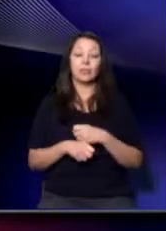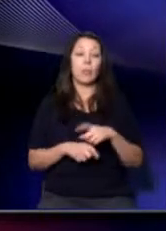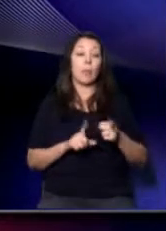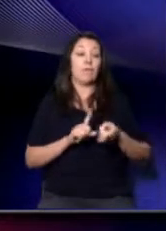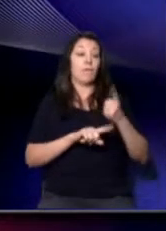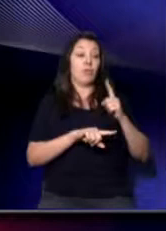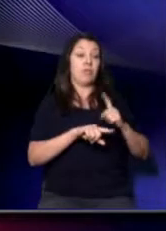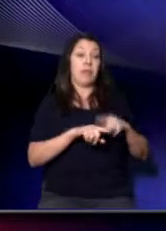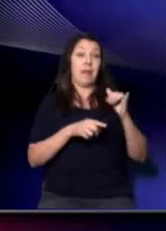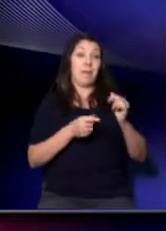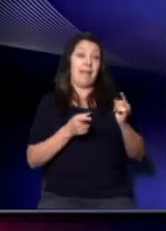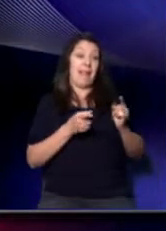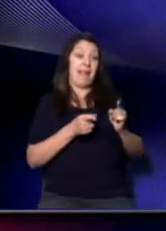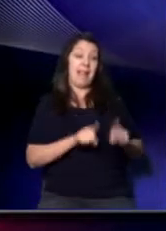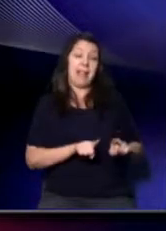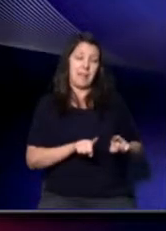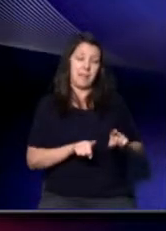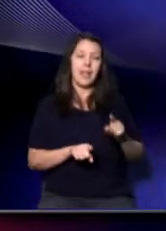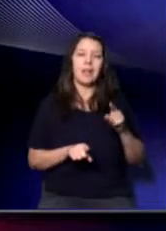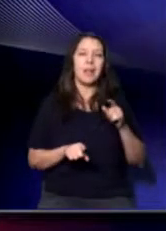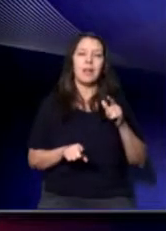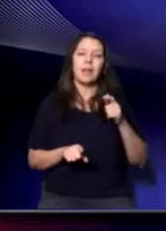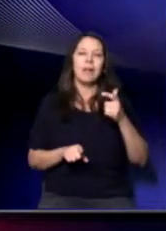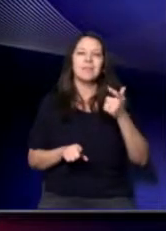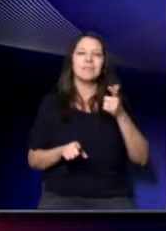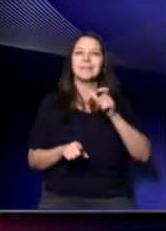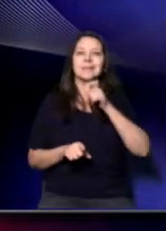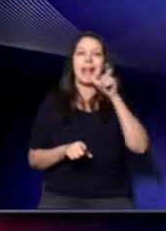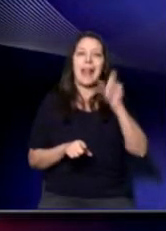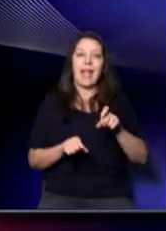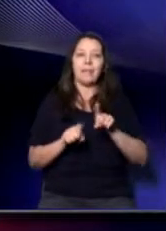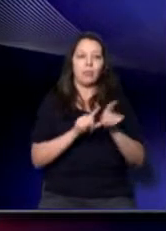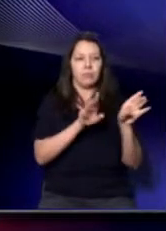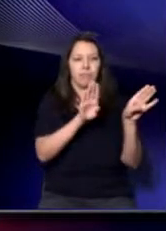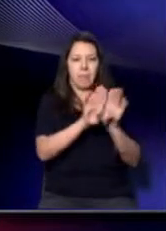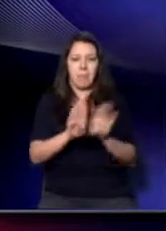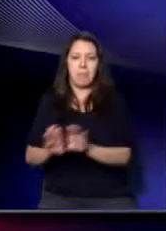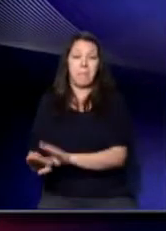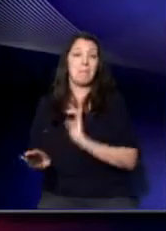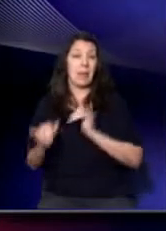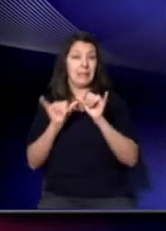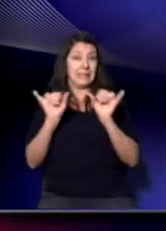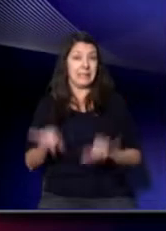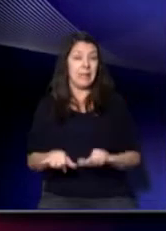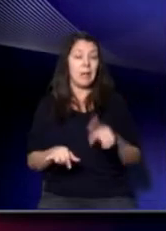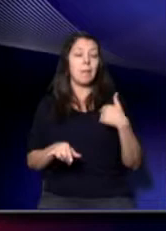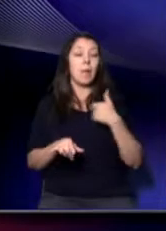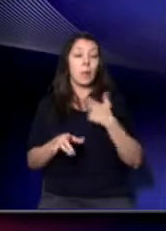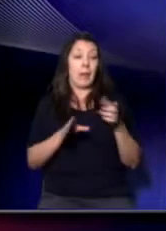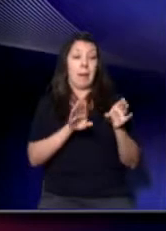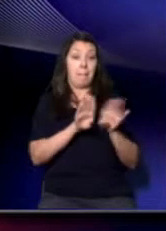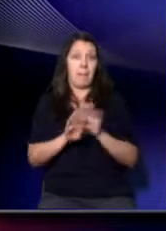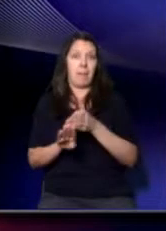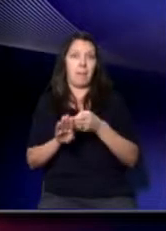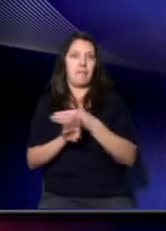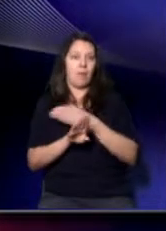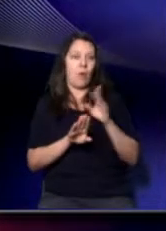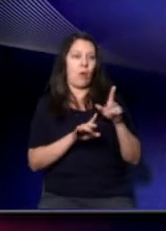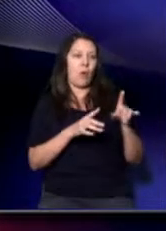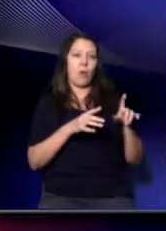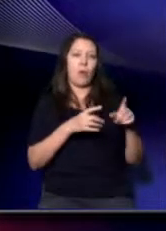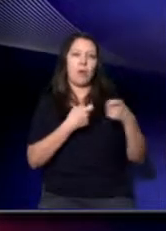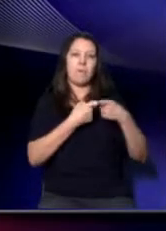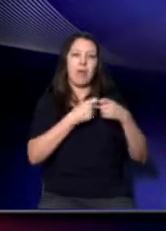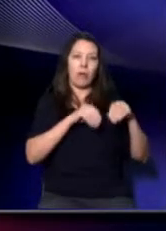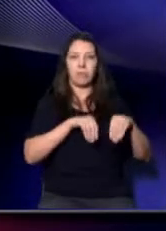time that it occurred, we didn't actually have to shut down all our systems. We started shutting down before power came back up. This last